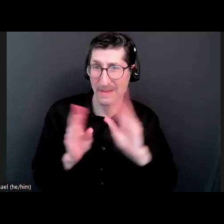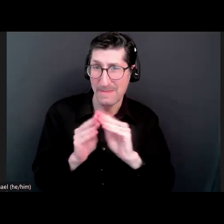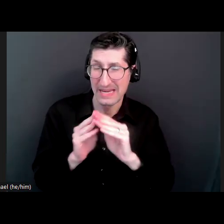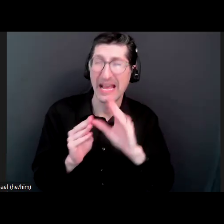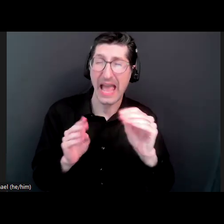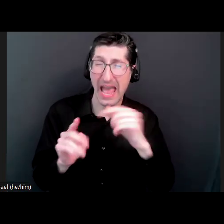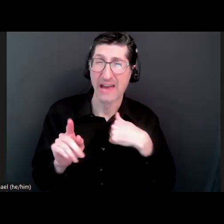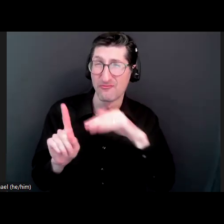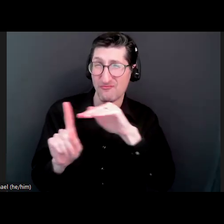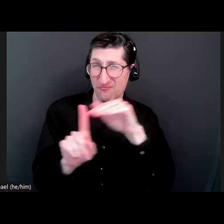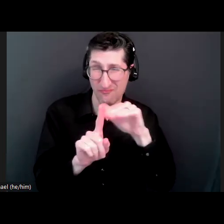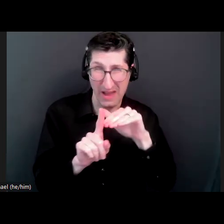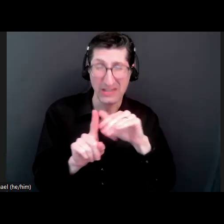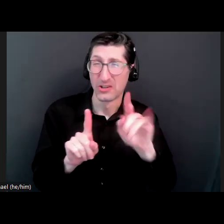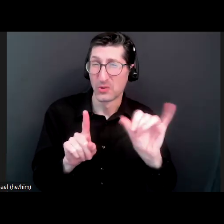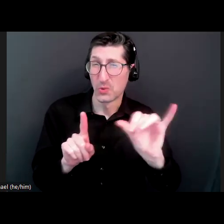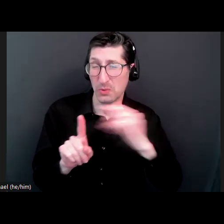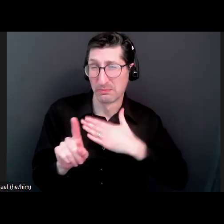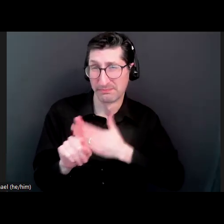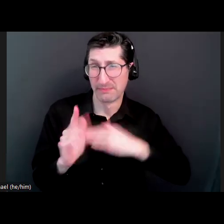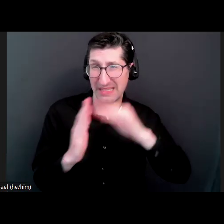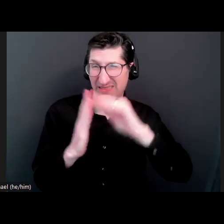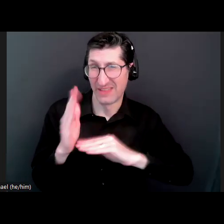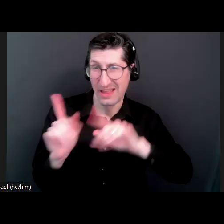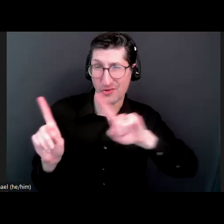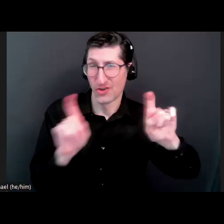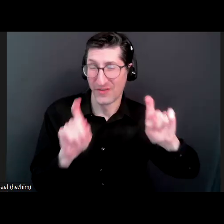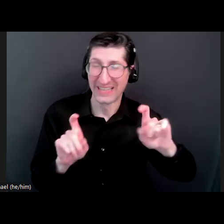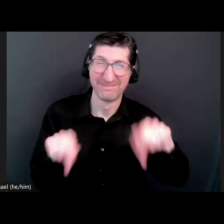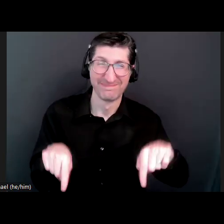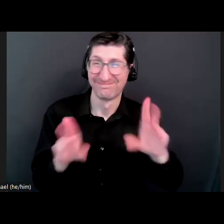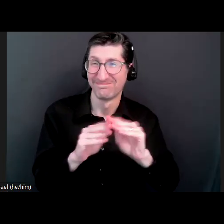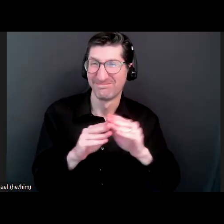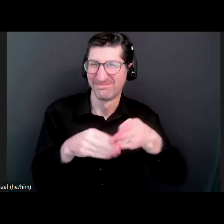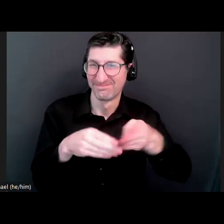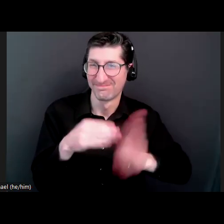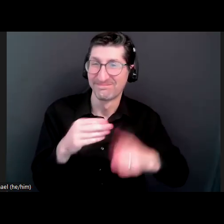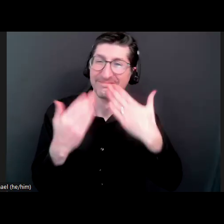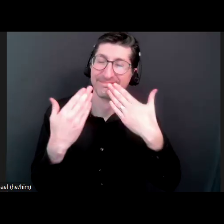survey in the chat. So meeting is adjourned. Thanks, everyone.